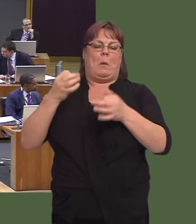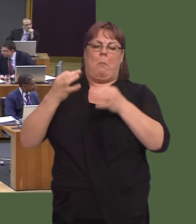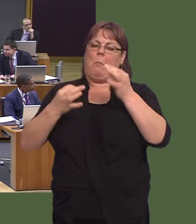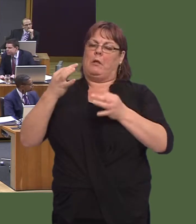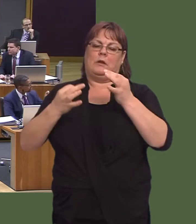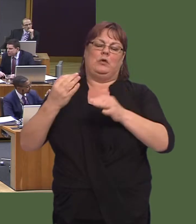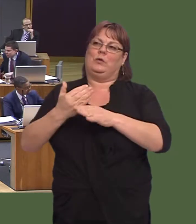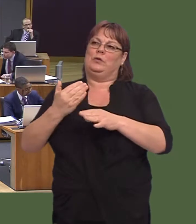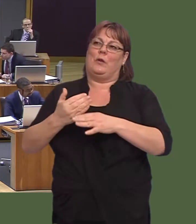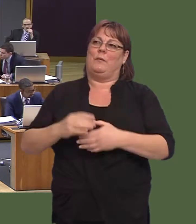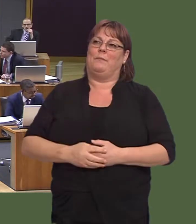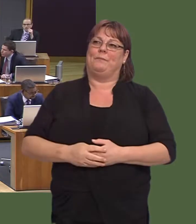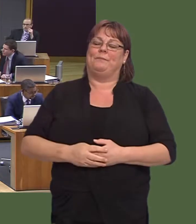result.